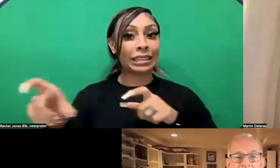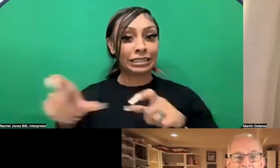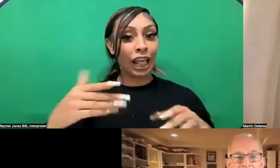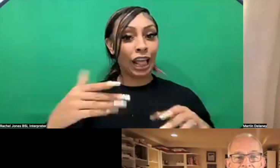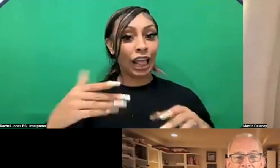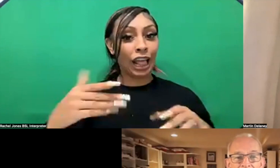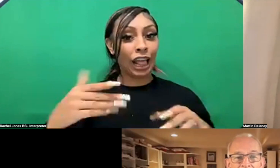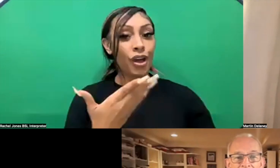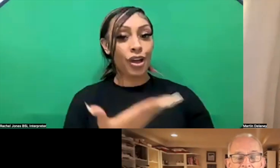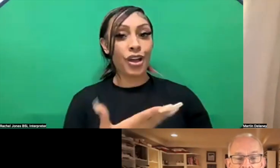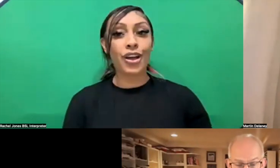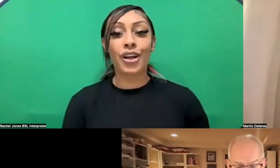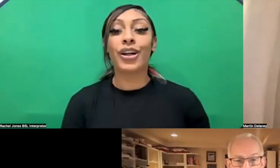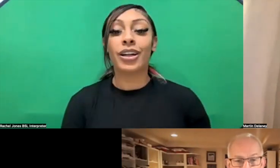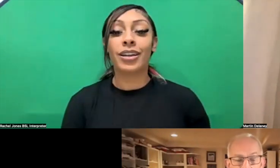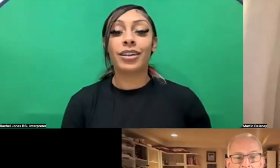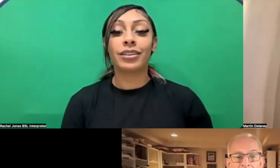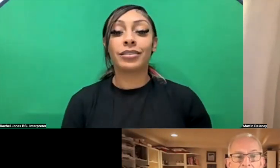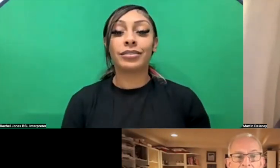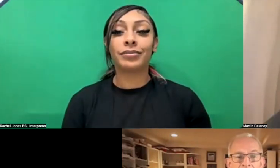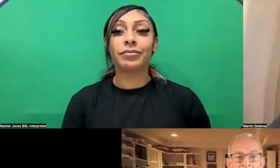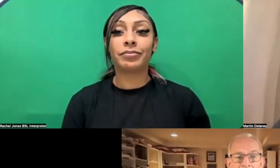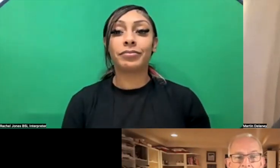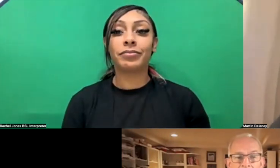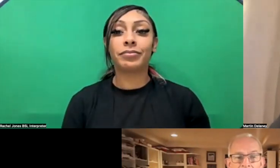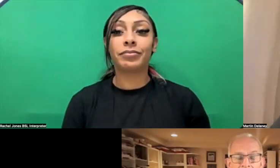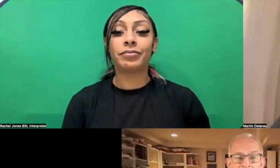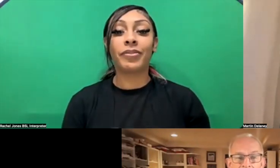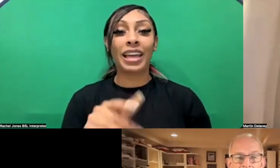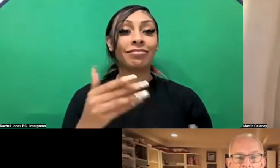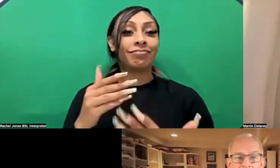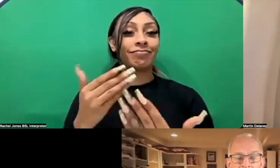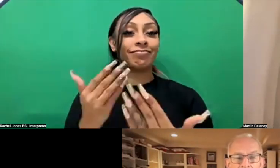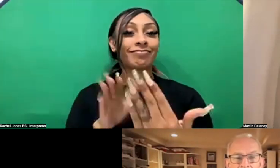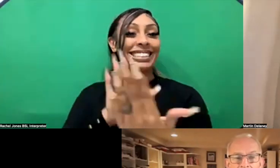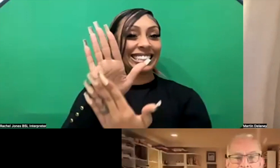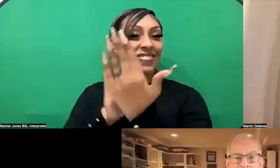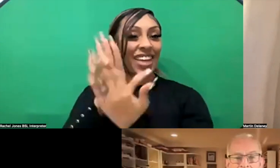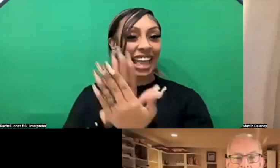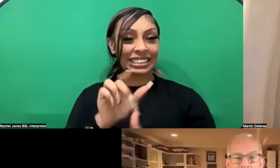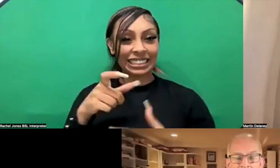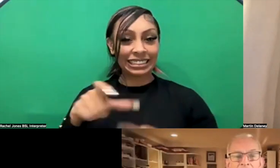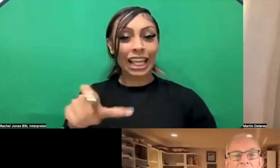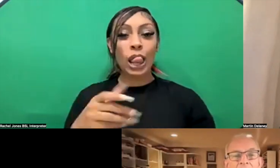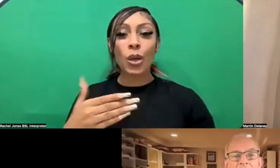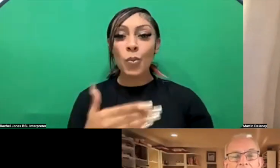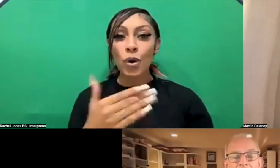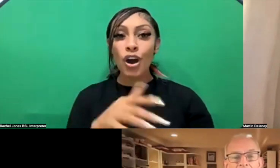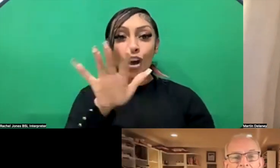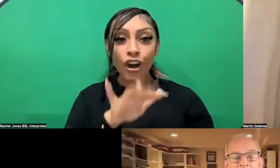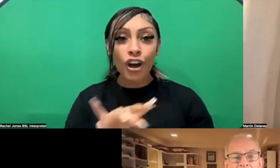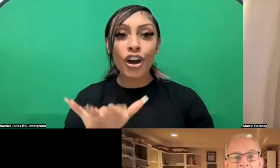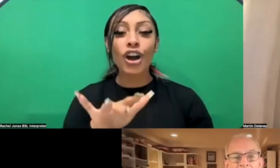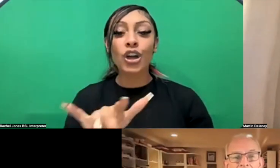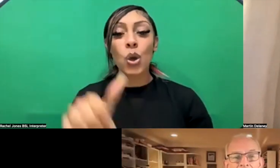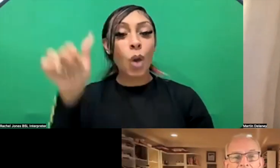if that's what you want, that interface still works. I mean, are you always very aware of the user interface,